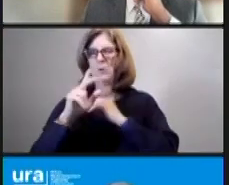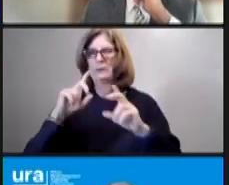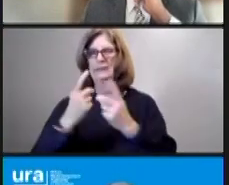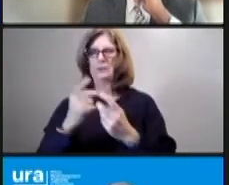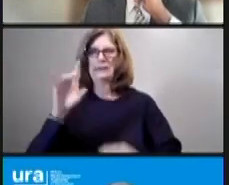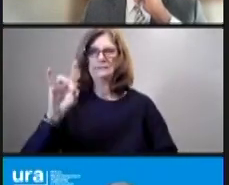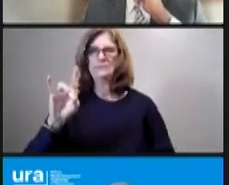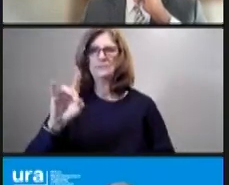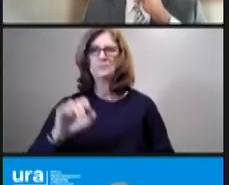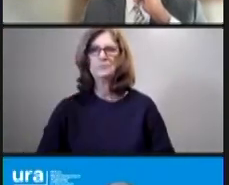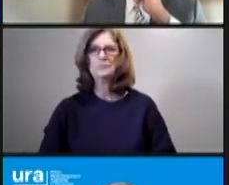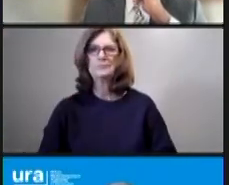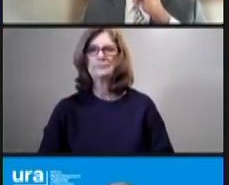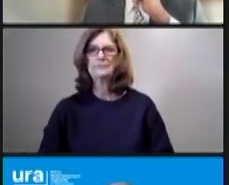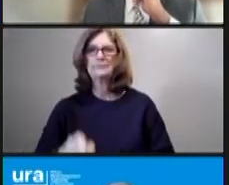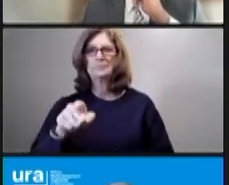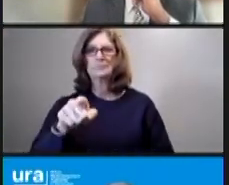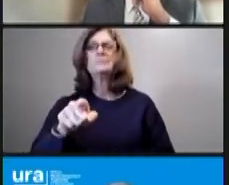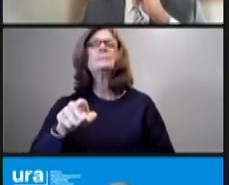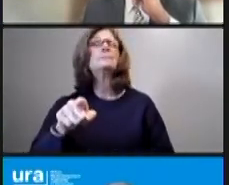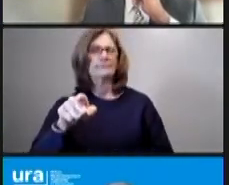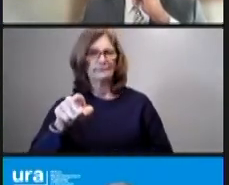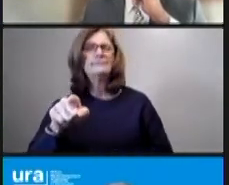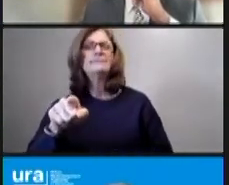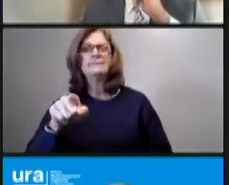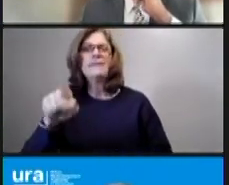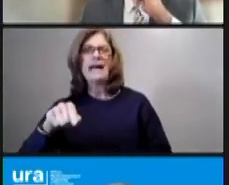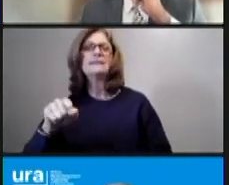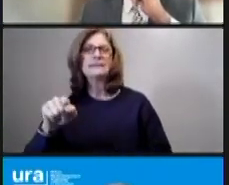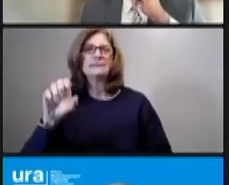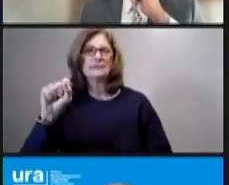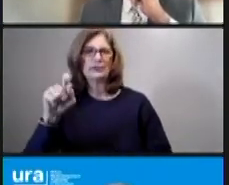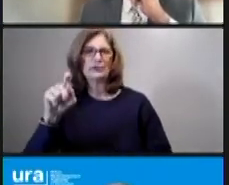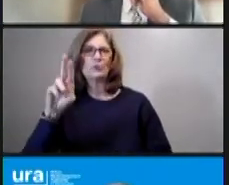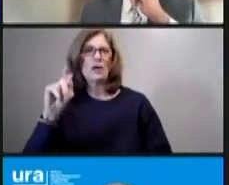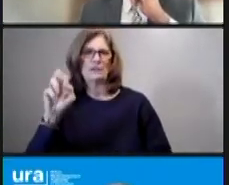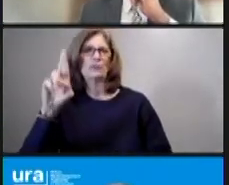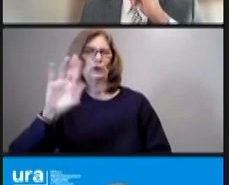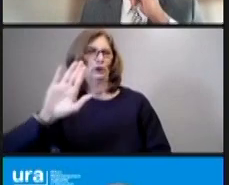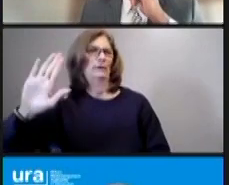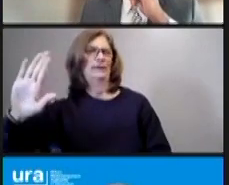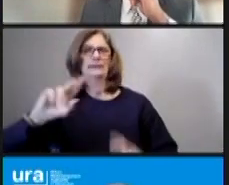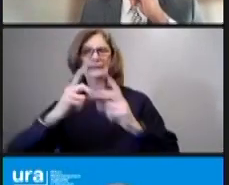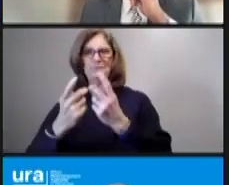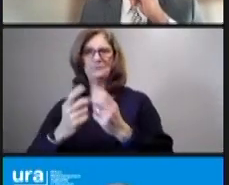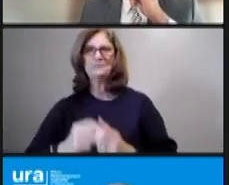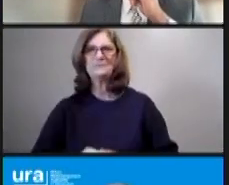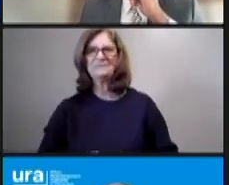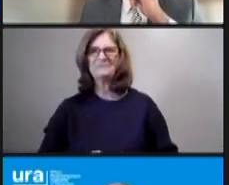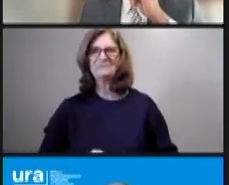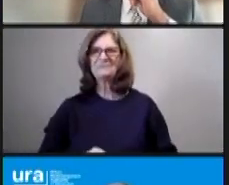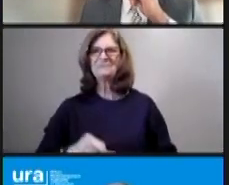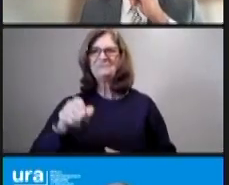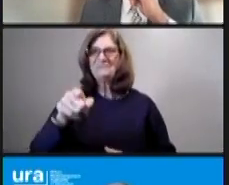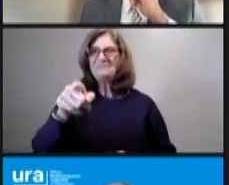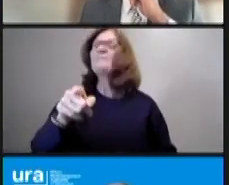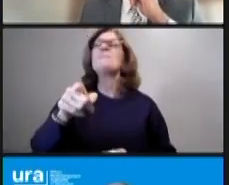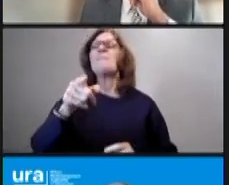District 8 is absolutely Councilwoman Strasburger. Ah, thank you. Like it's been a second, but I think I